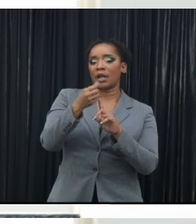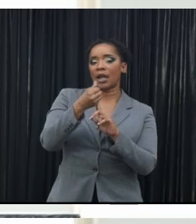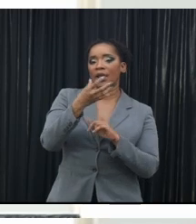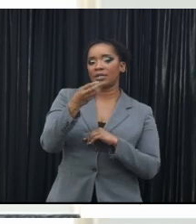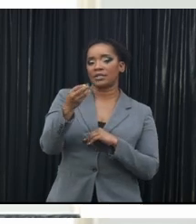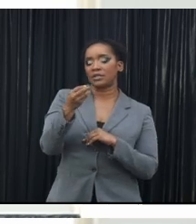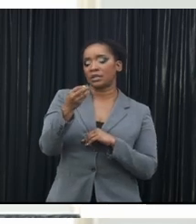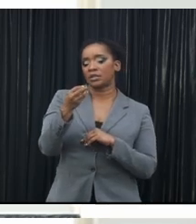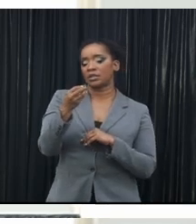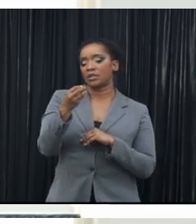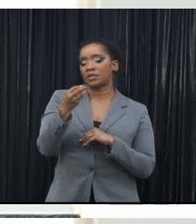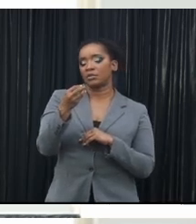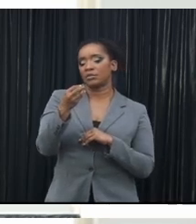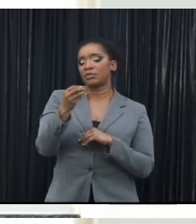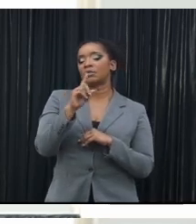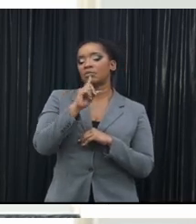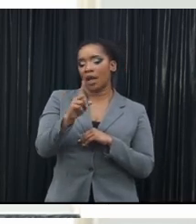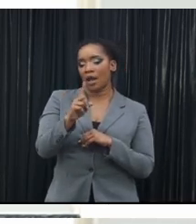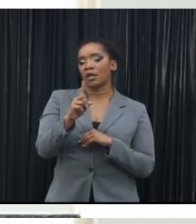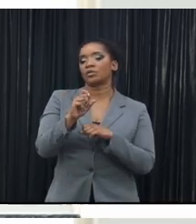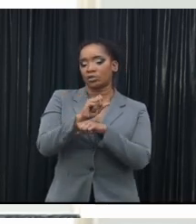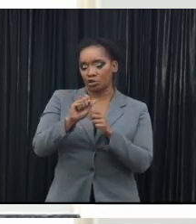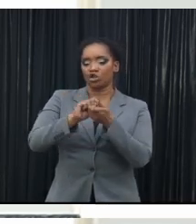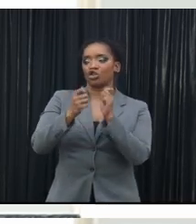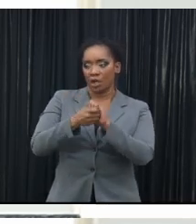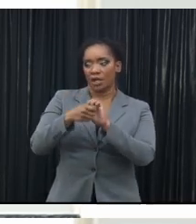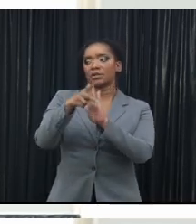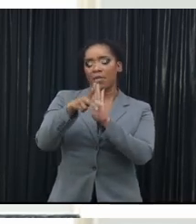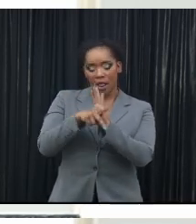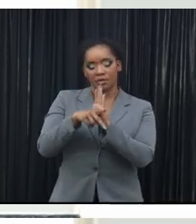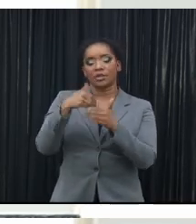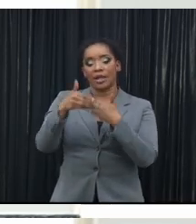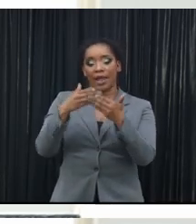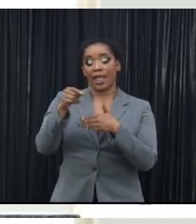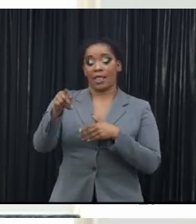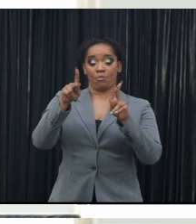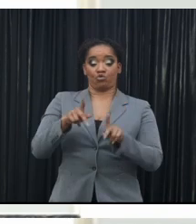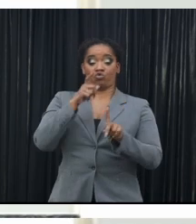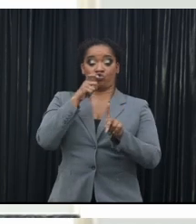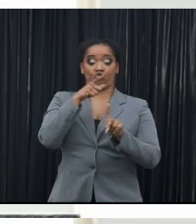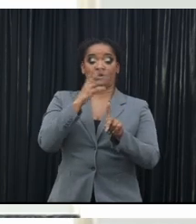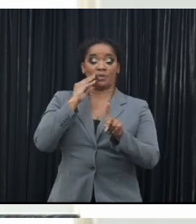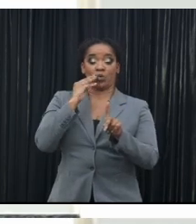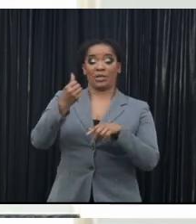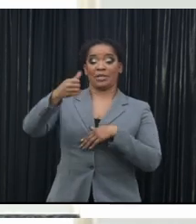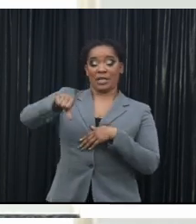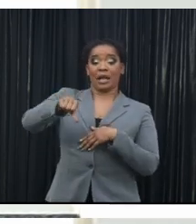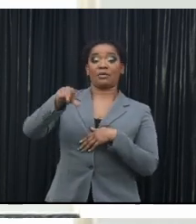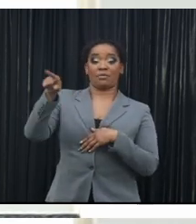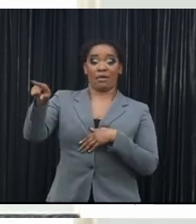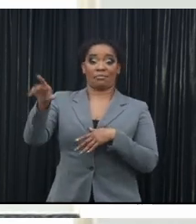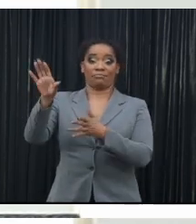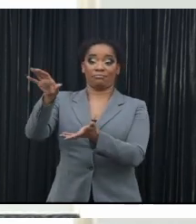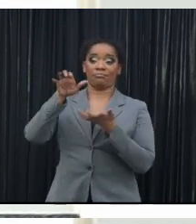company had to change policies and so forth, and the person who was denied the housing was paid $33,000